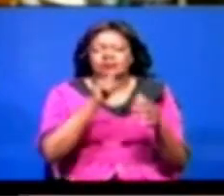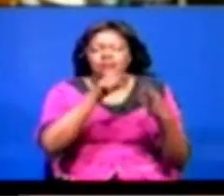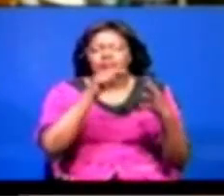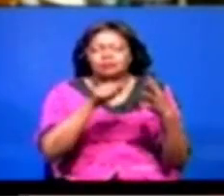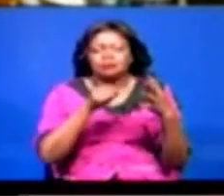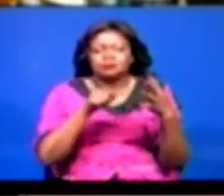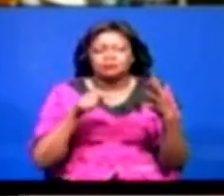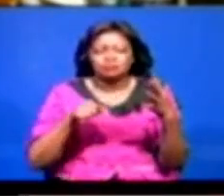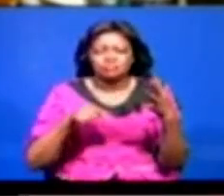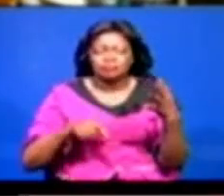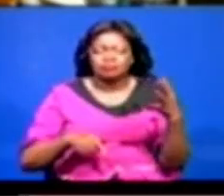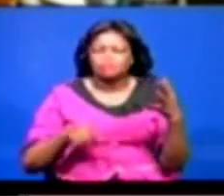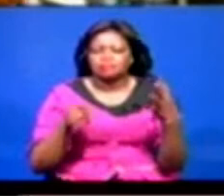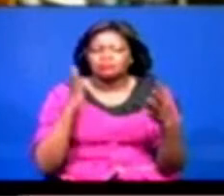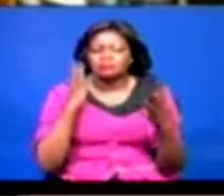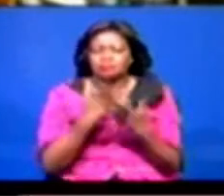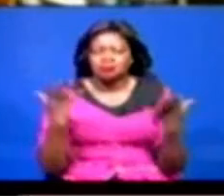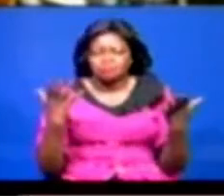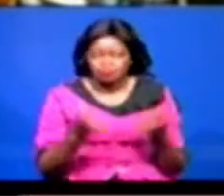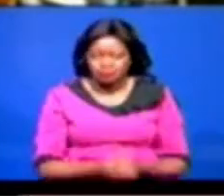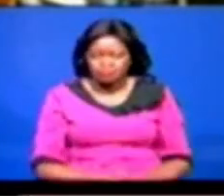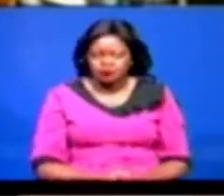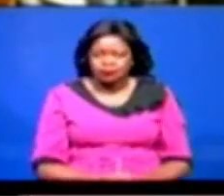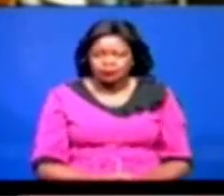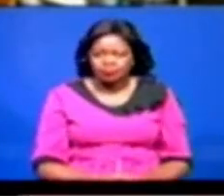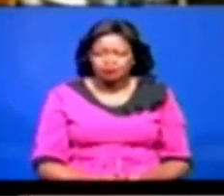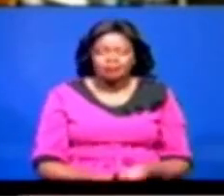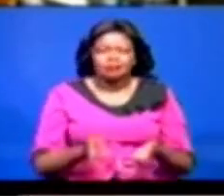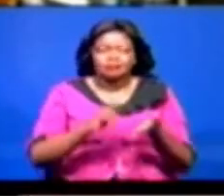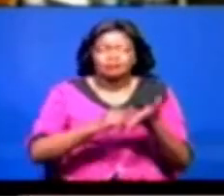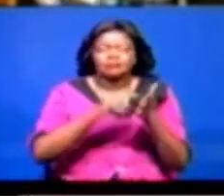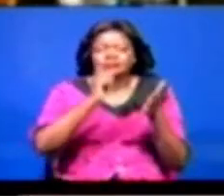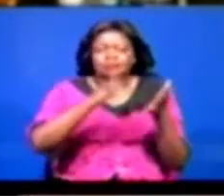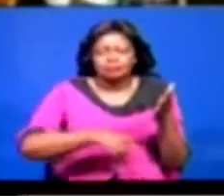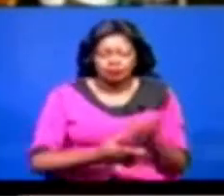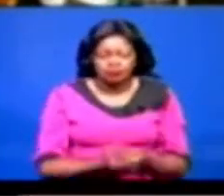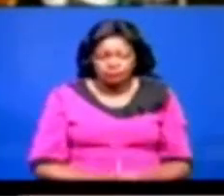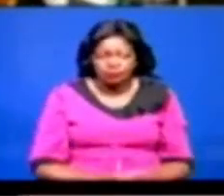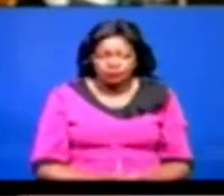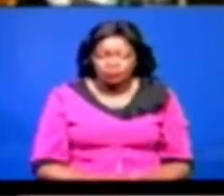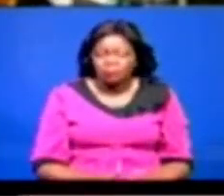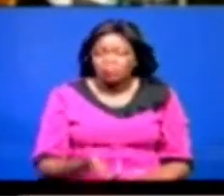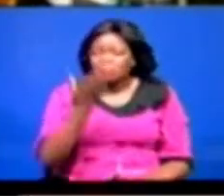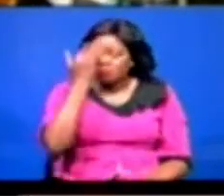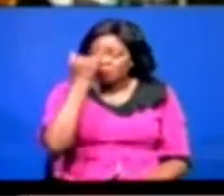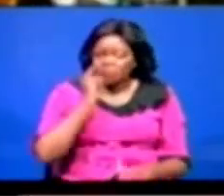other security features. What is the significance of this? It is so that when